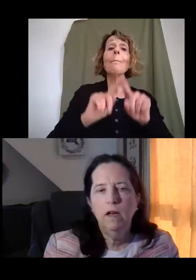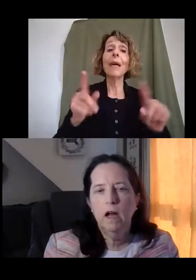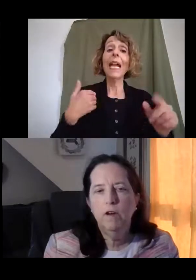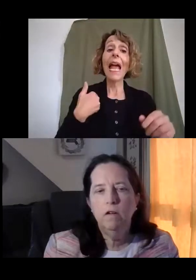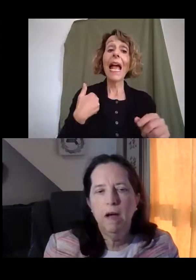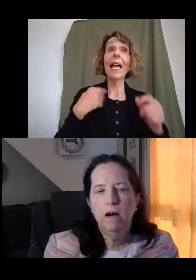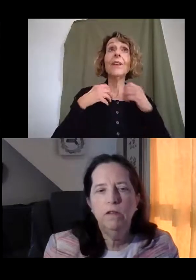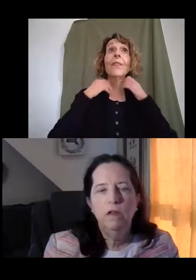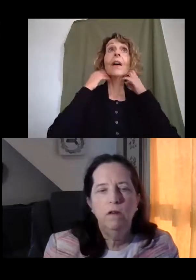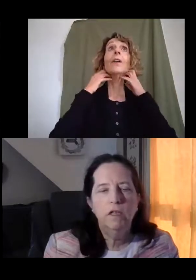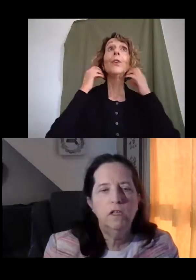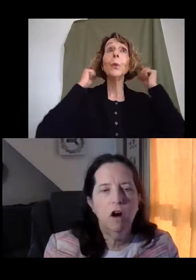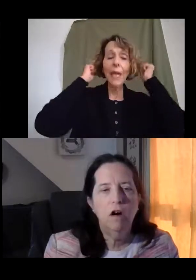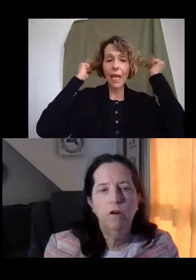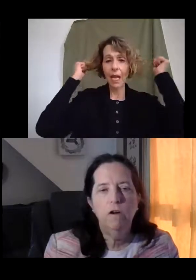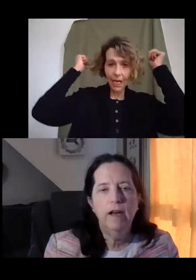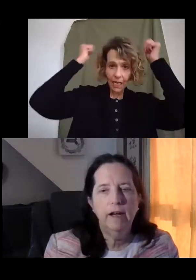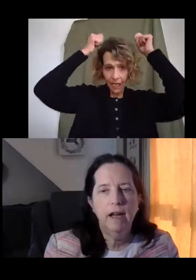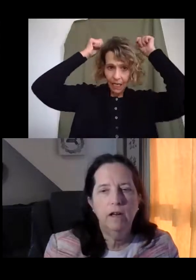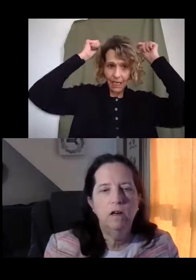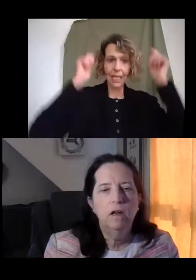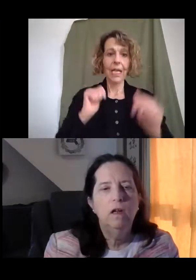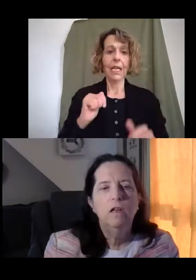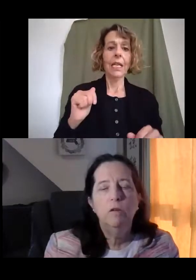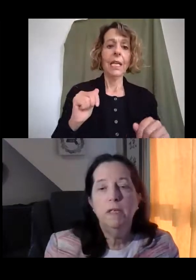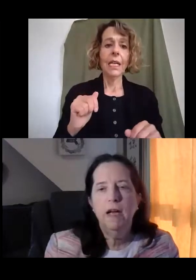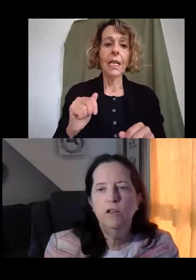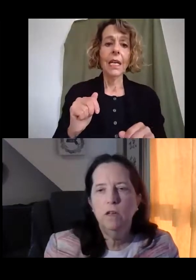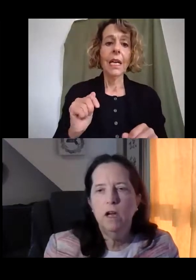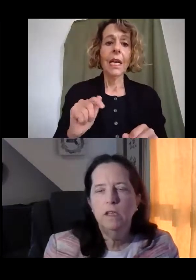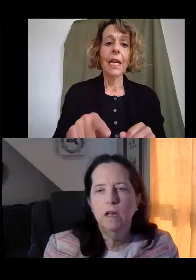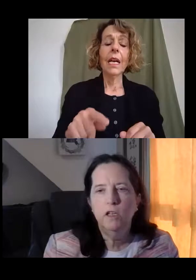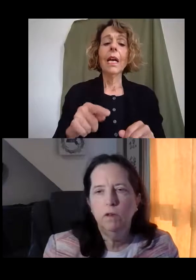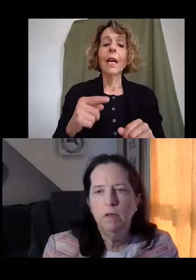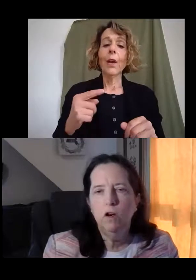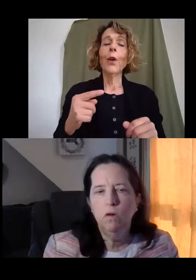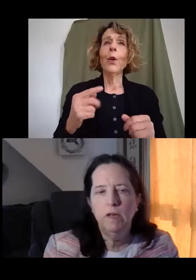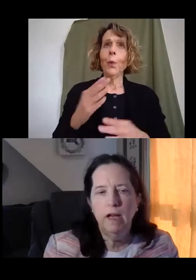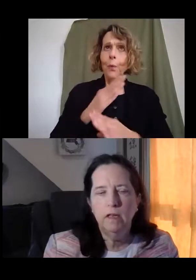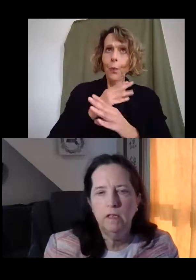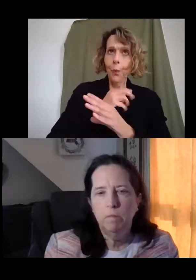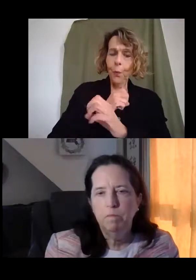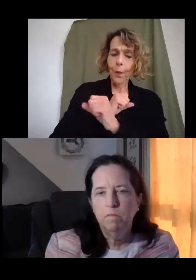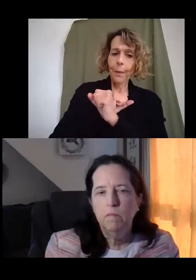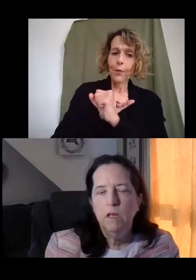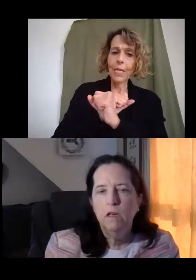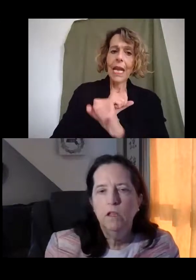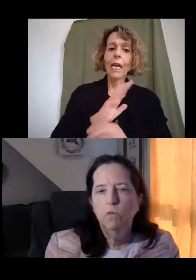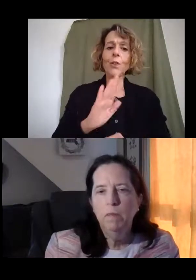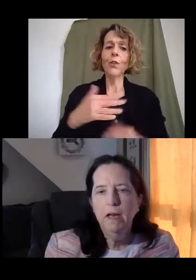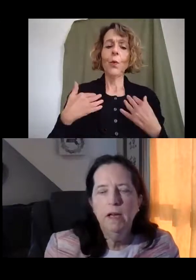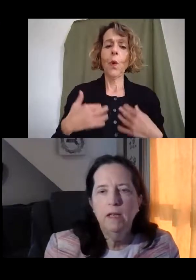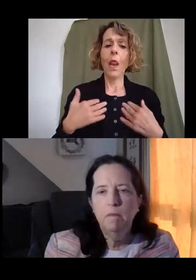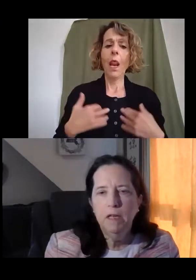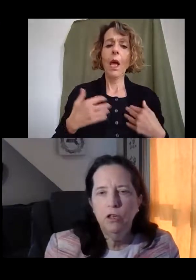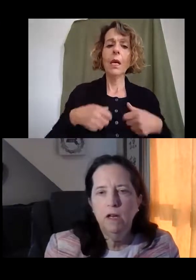You want to cover your mouth with a scarf or your neck gaiter to protect your lungs on extremely cold days. The